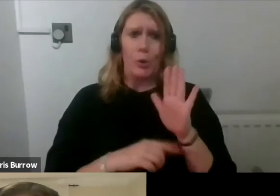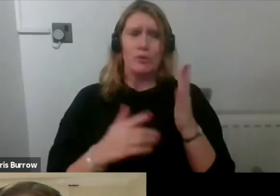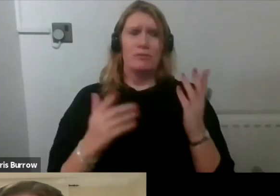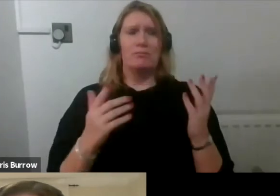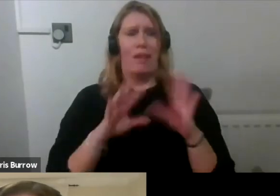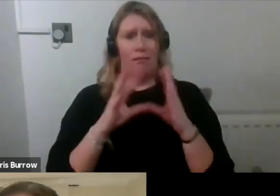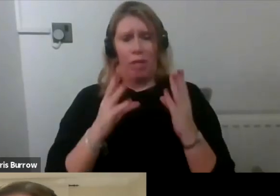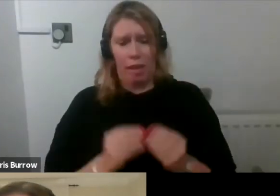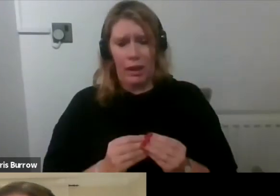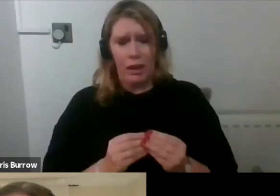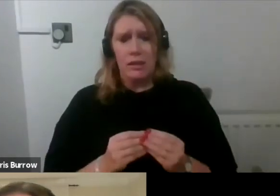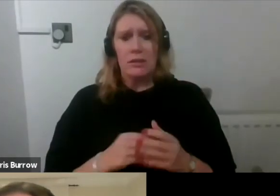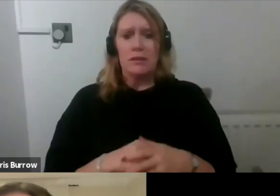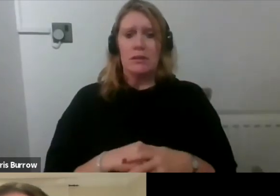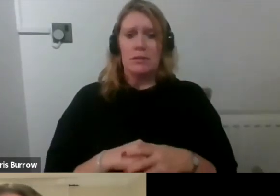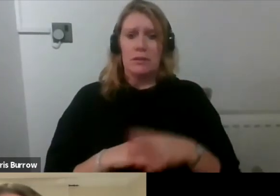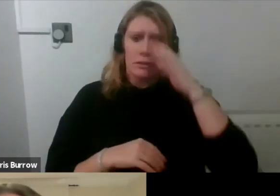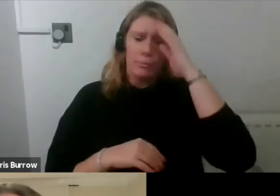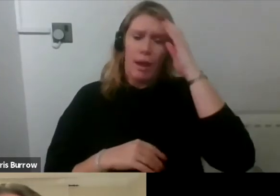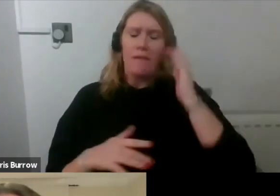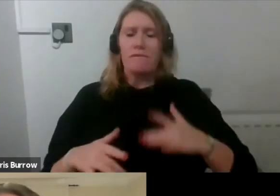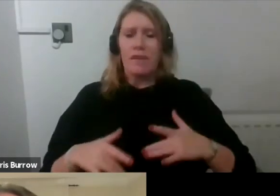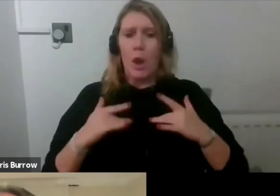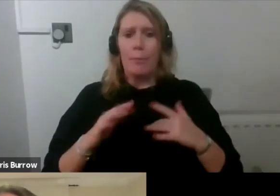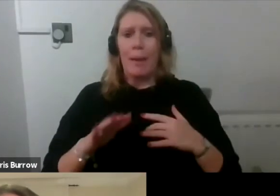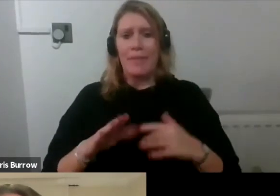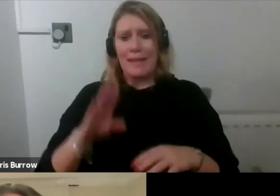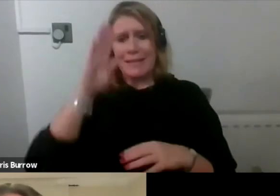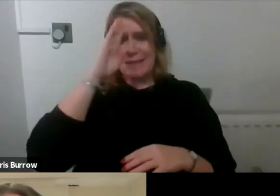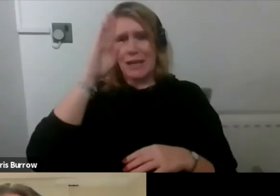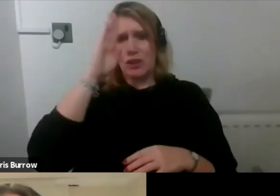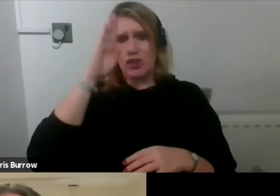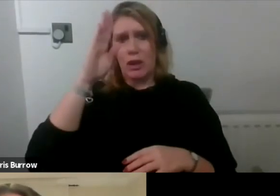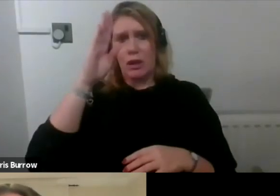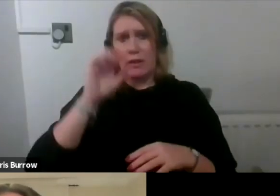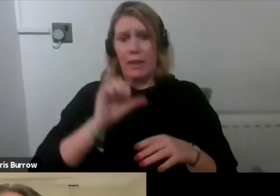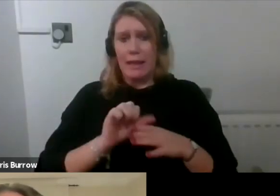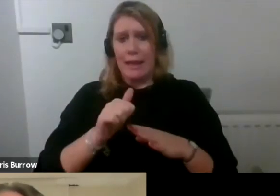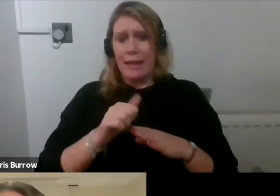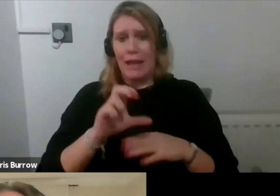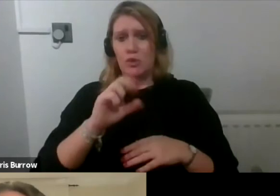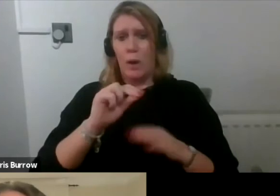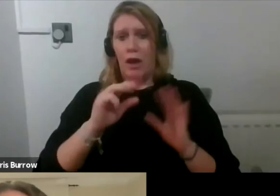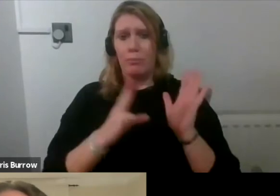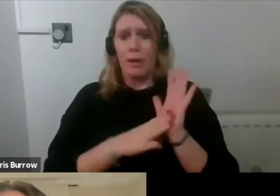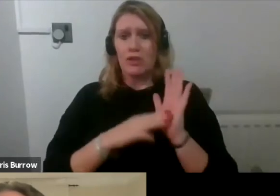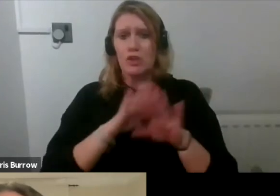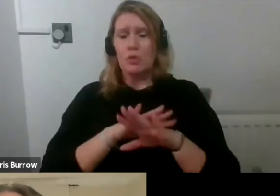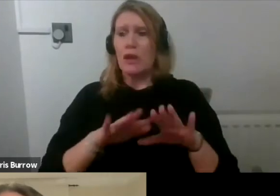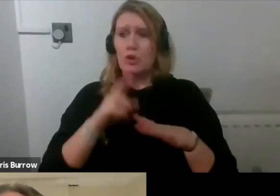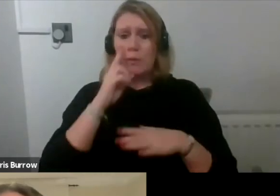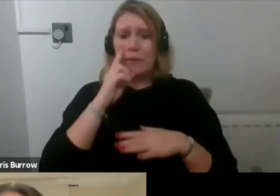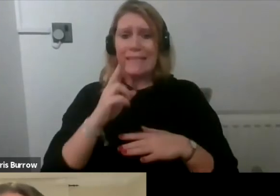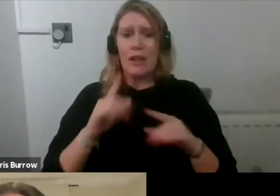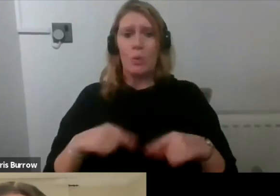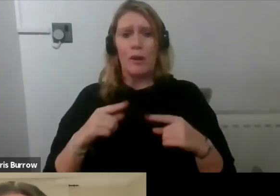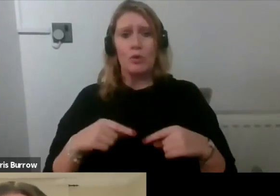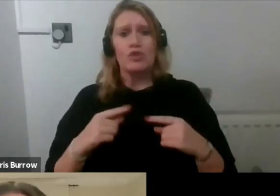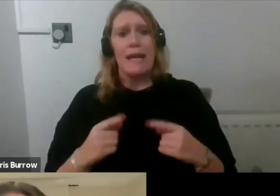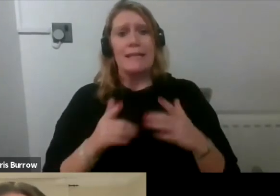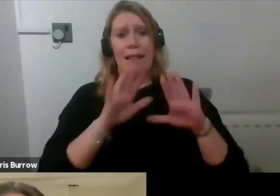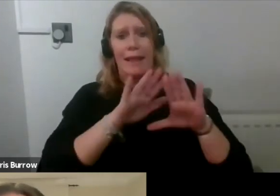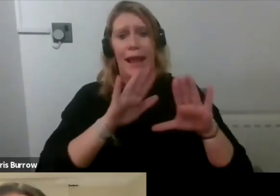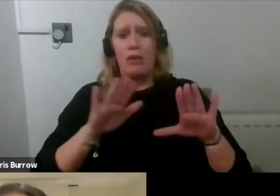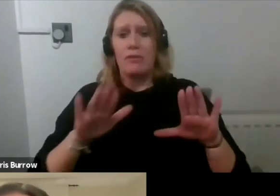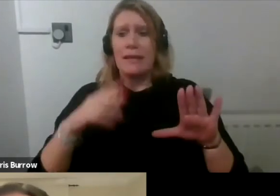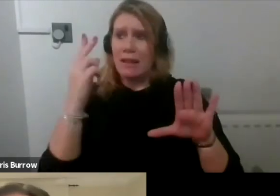is there a danger that, in the next 12 months, you don't see wheelchair users in galleries, and then there becomes less and less provision, and it becomes a culture in the